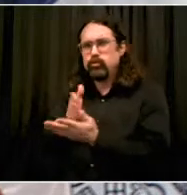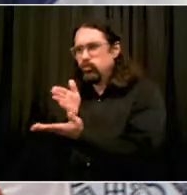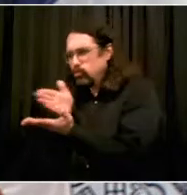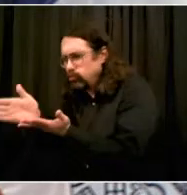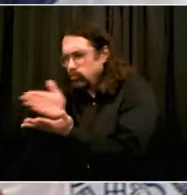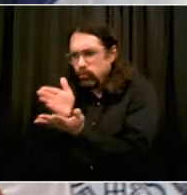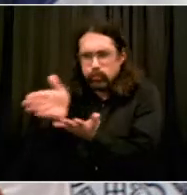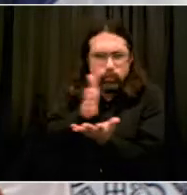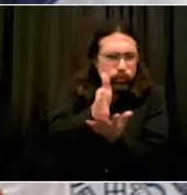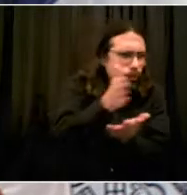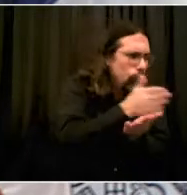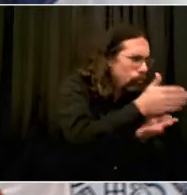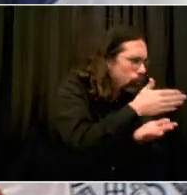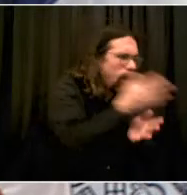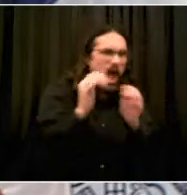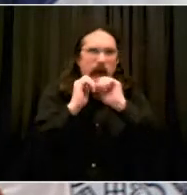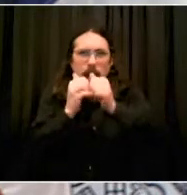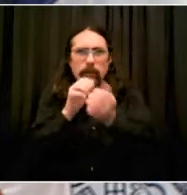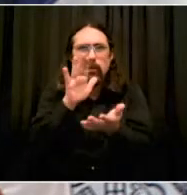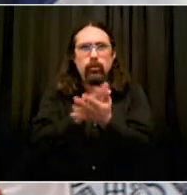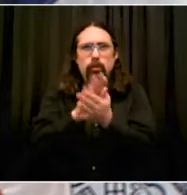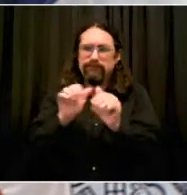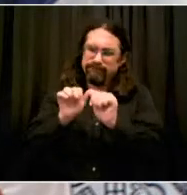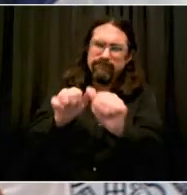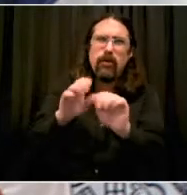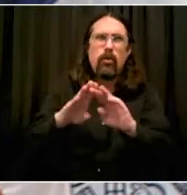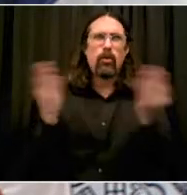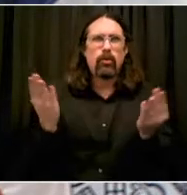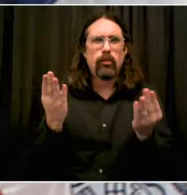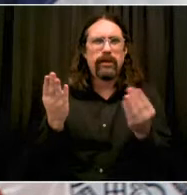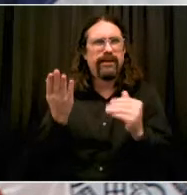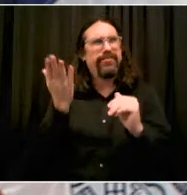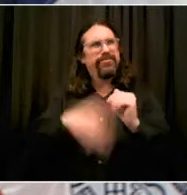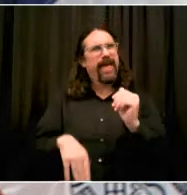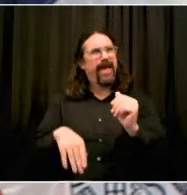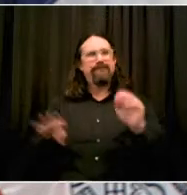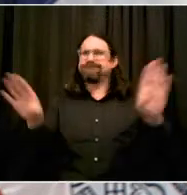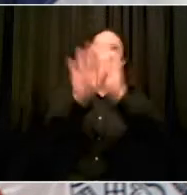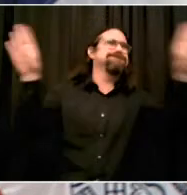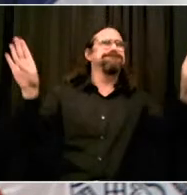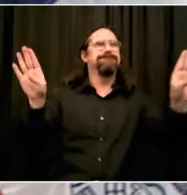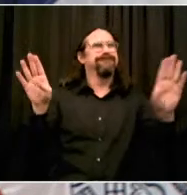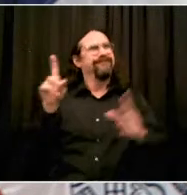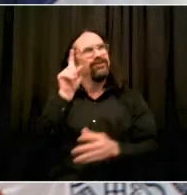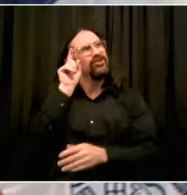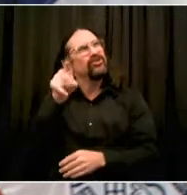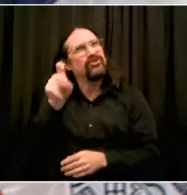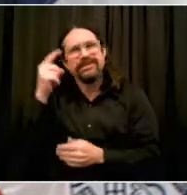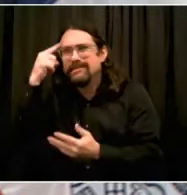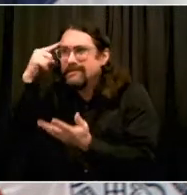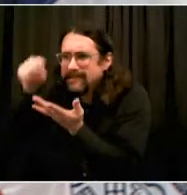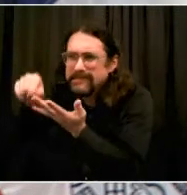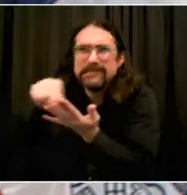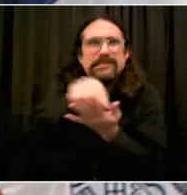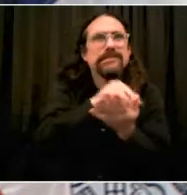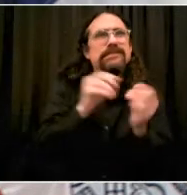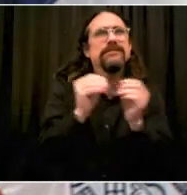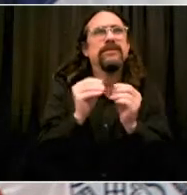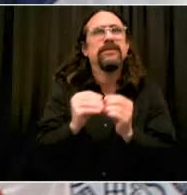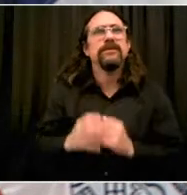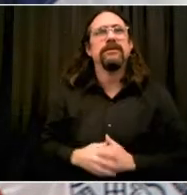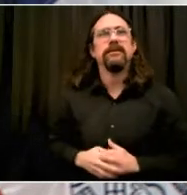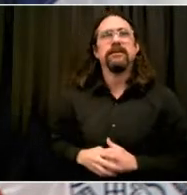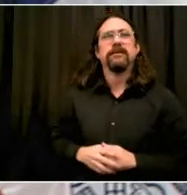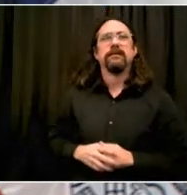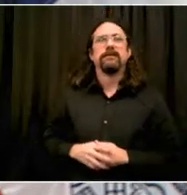extremely conservative standard. We've now seen a lot of changing conditions, some things that have been much better than I